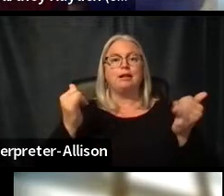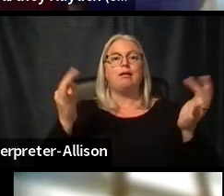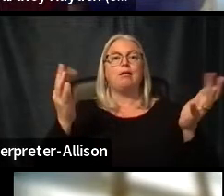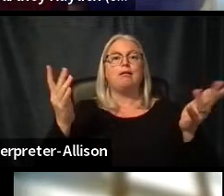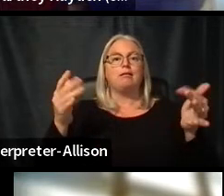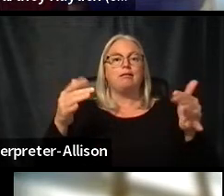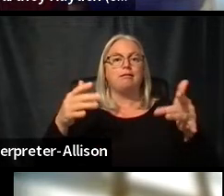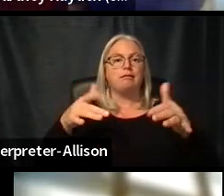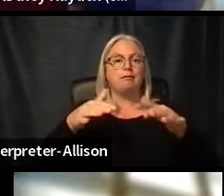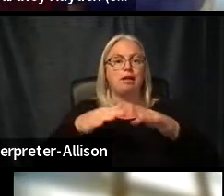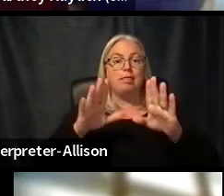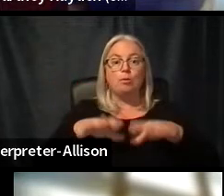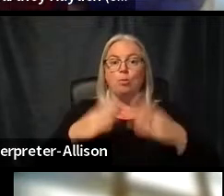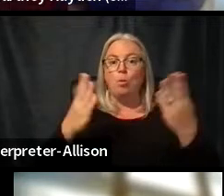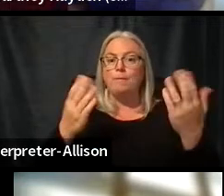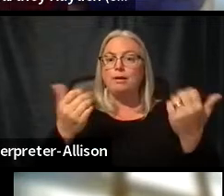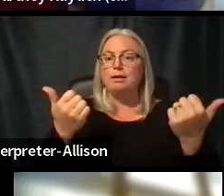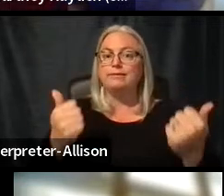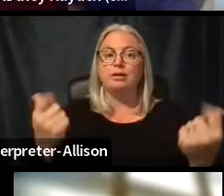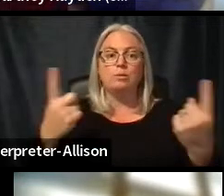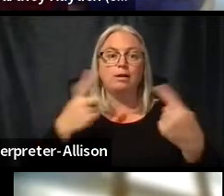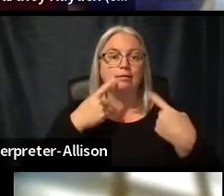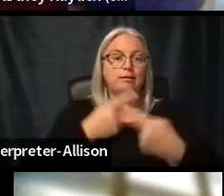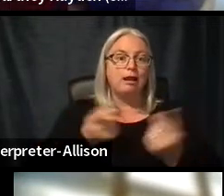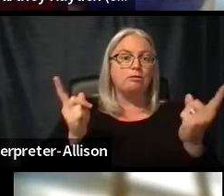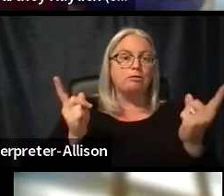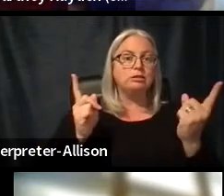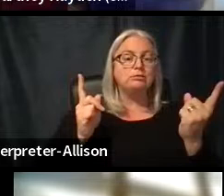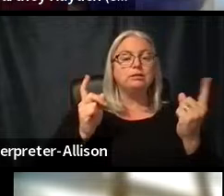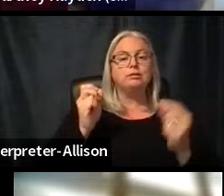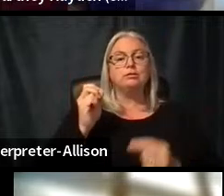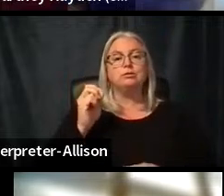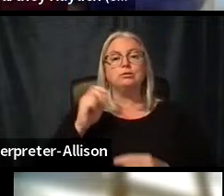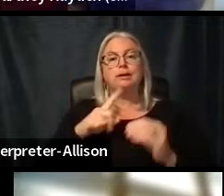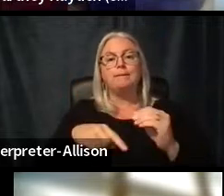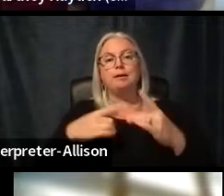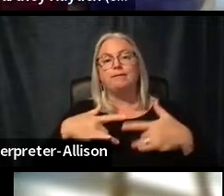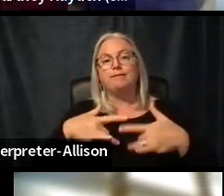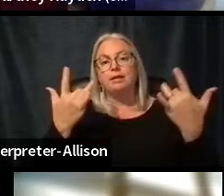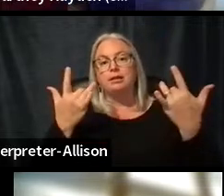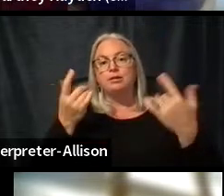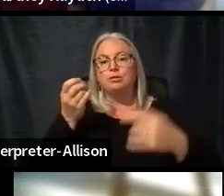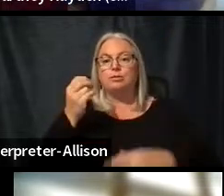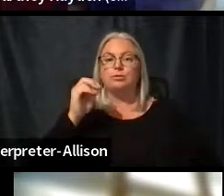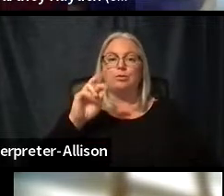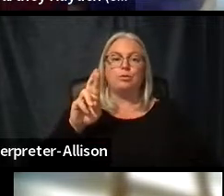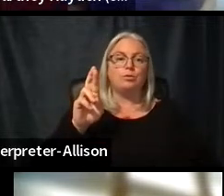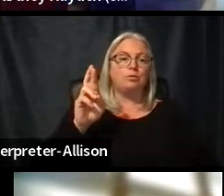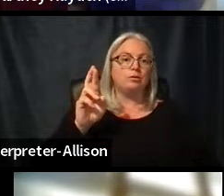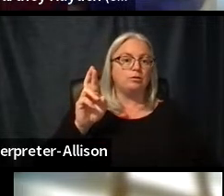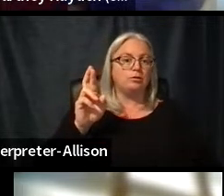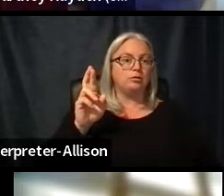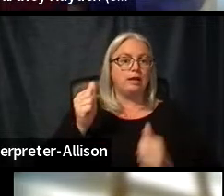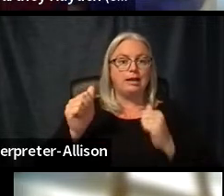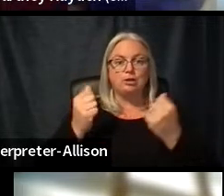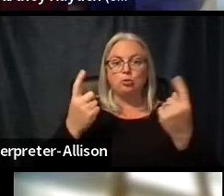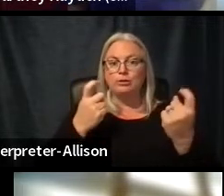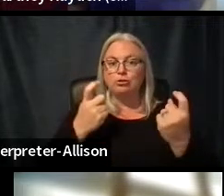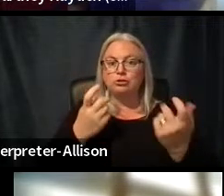would like to open the floor to anybody who might have an announcement about an event or a